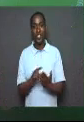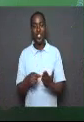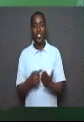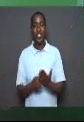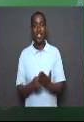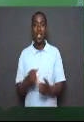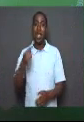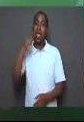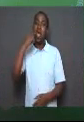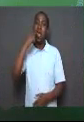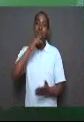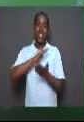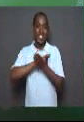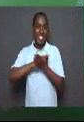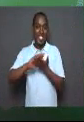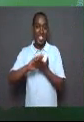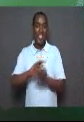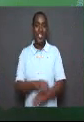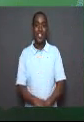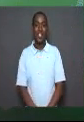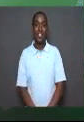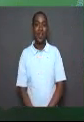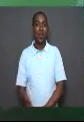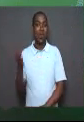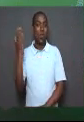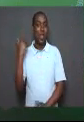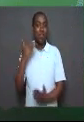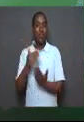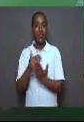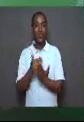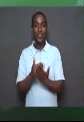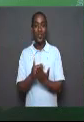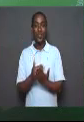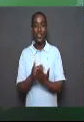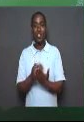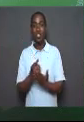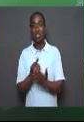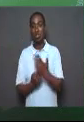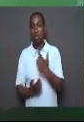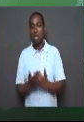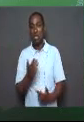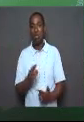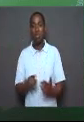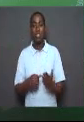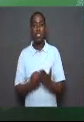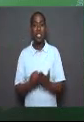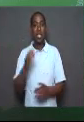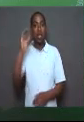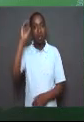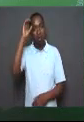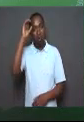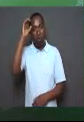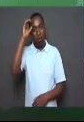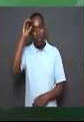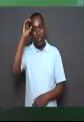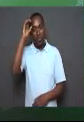oral hygiene. In our last lesson, we discussed the concept of